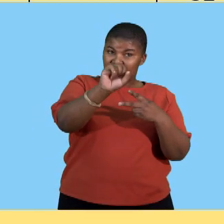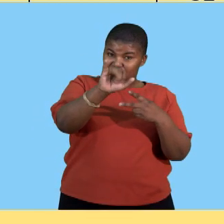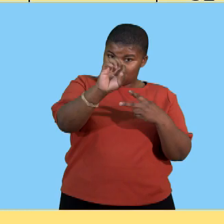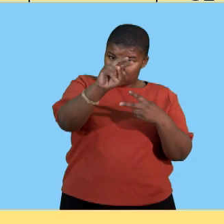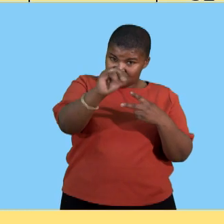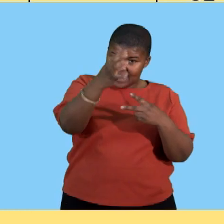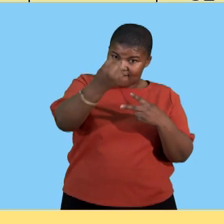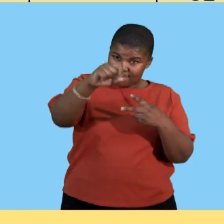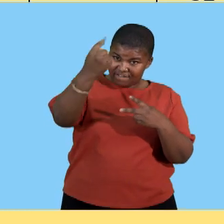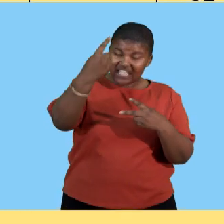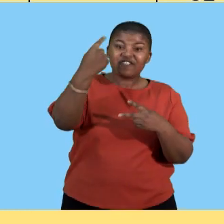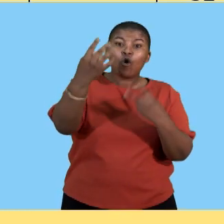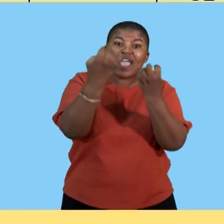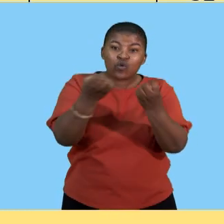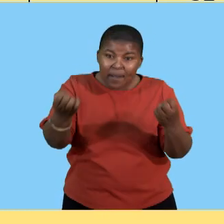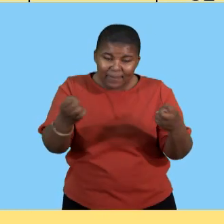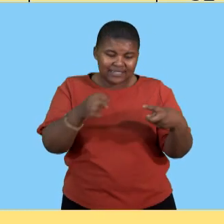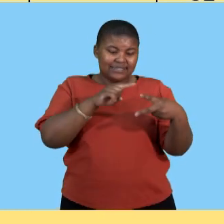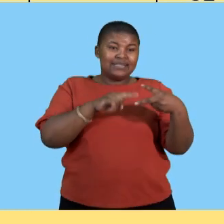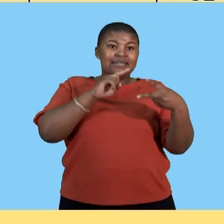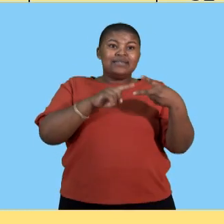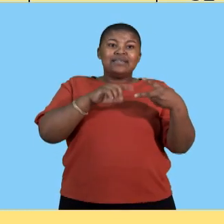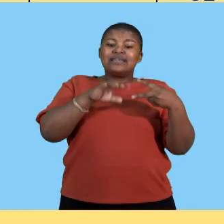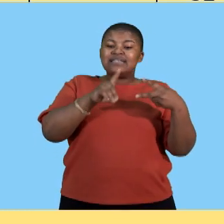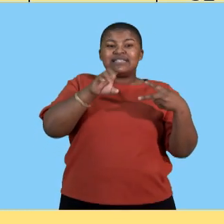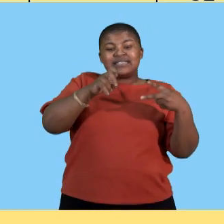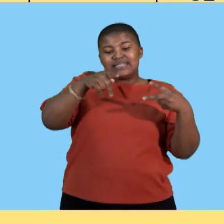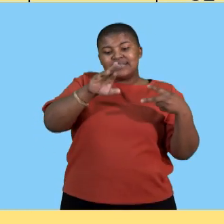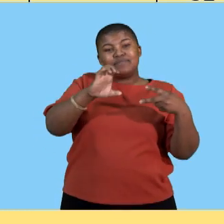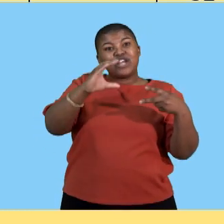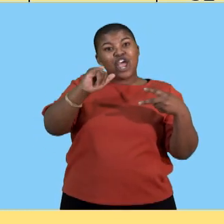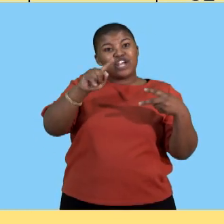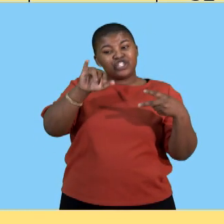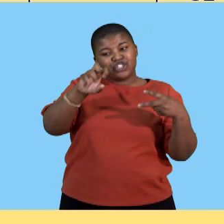my equipment, and the next one is for my